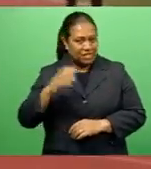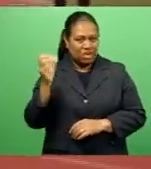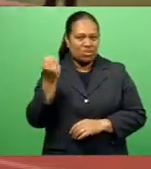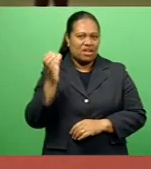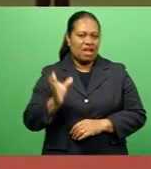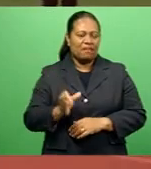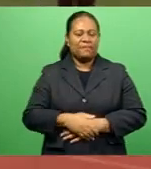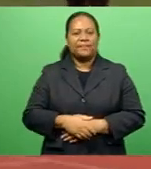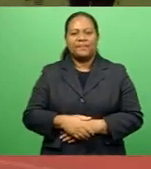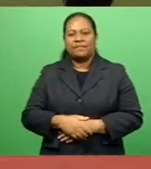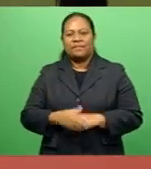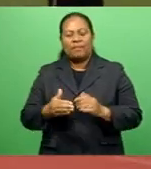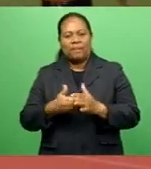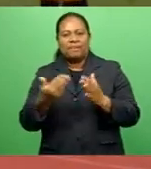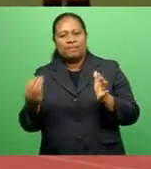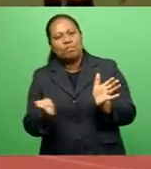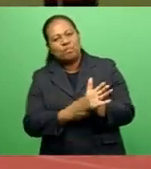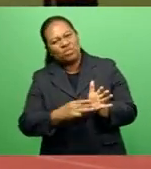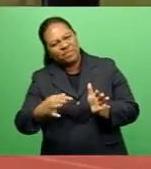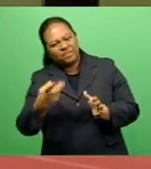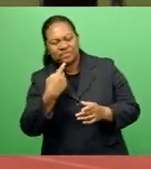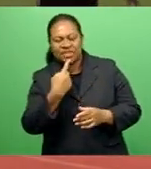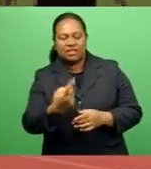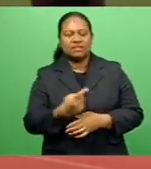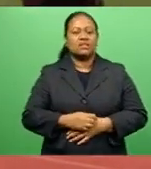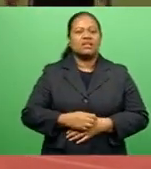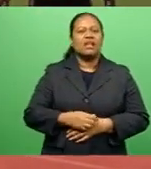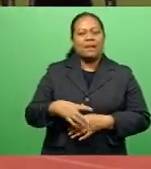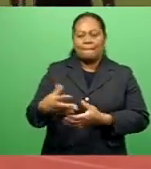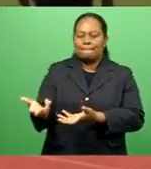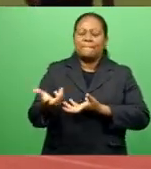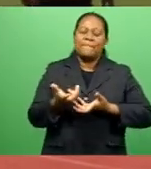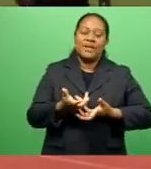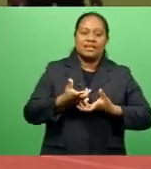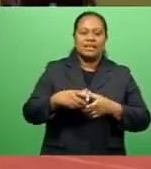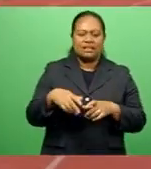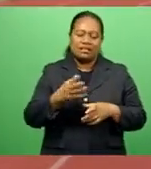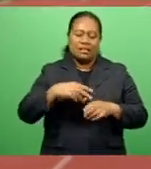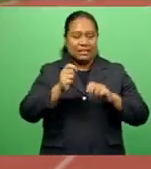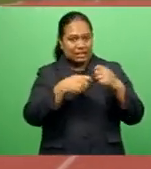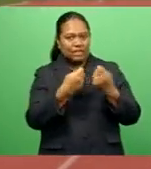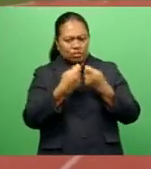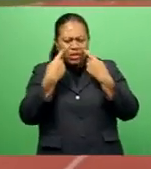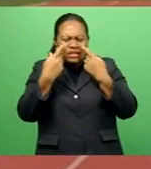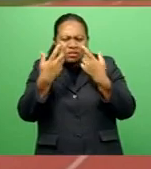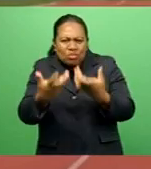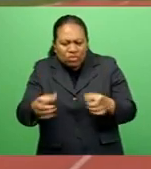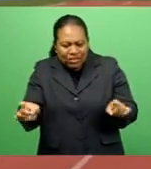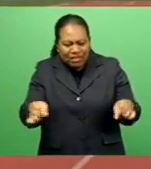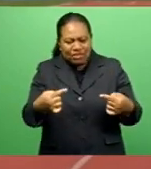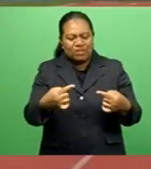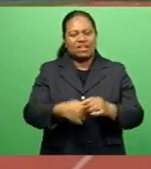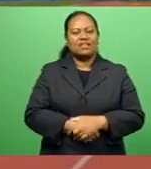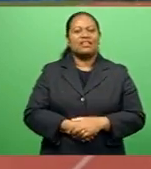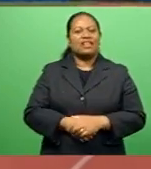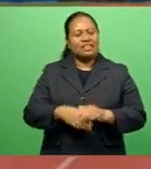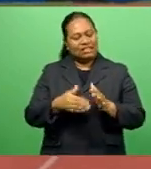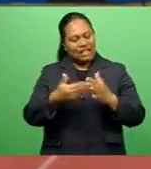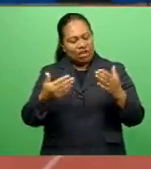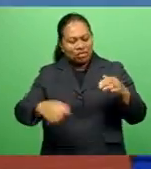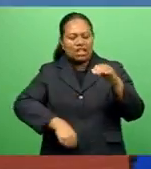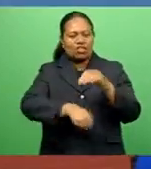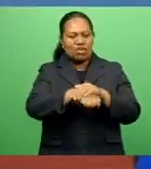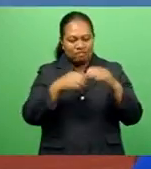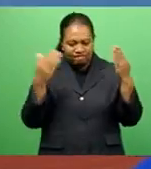For underdogs, Moaniweni College, getting their athletes exposed to national level athletic competition is top